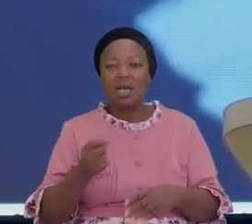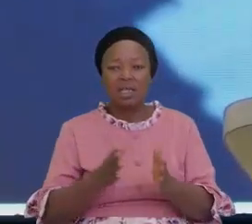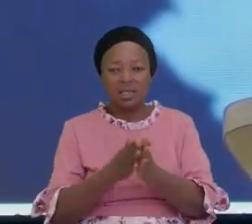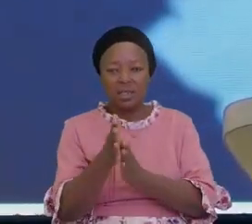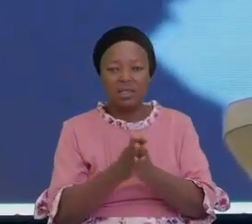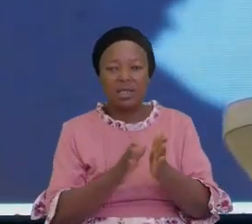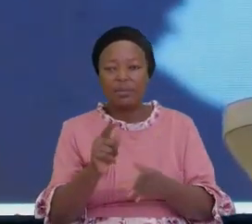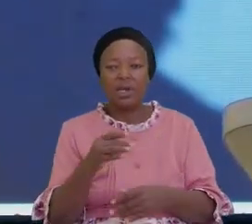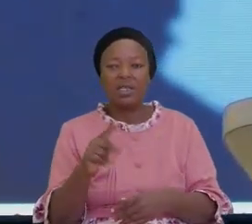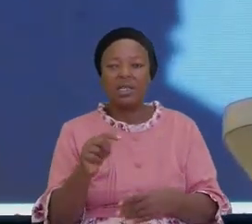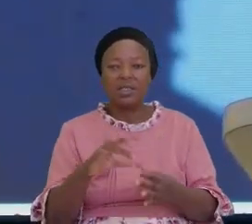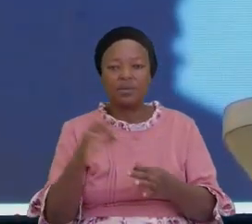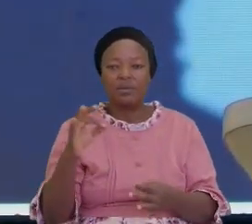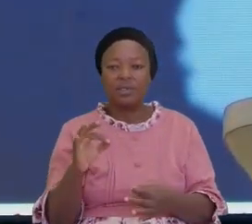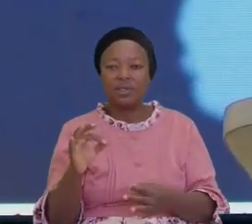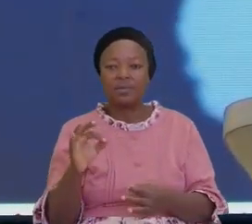Spirit.